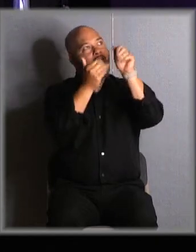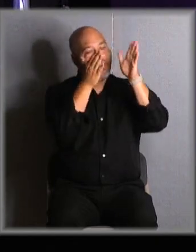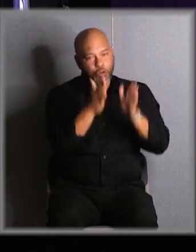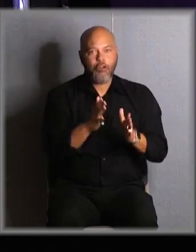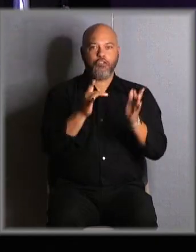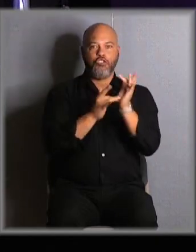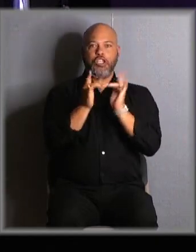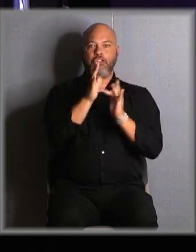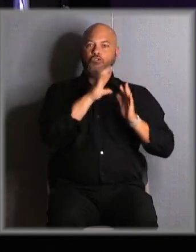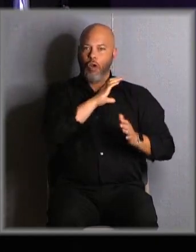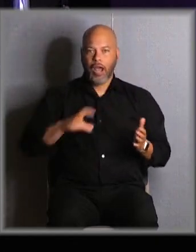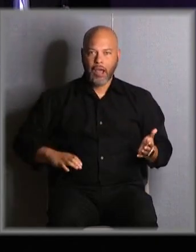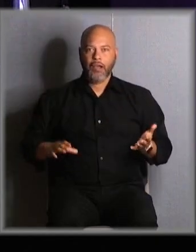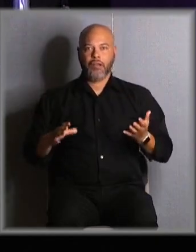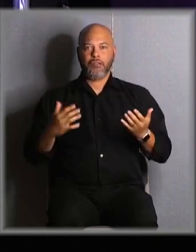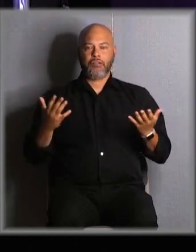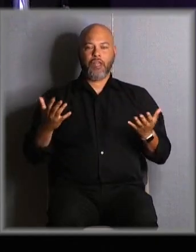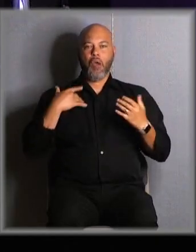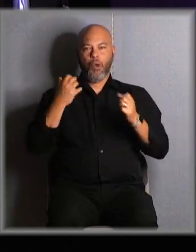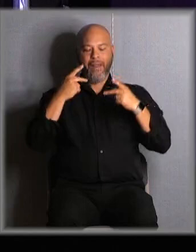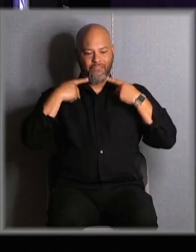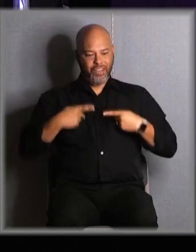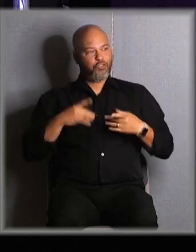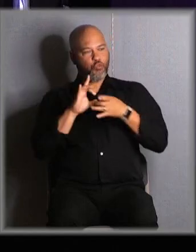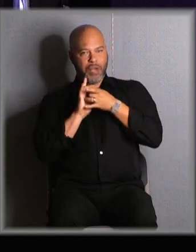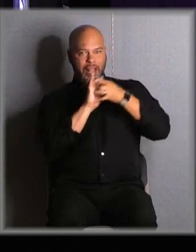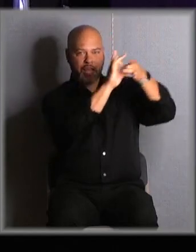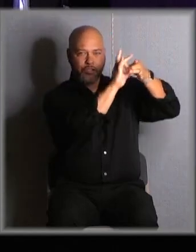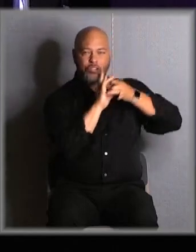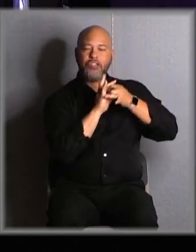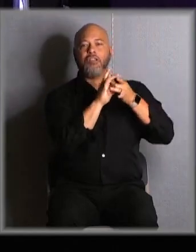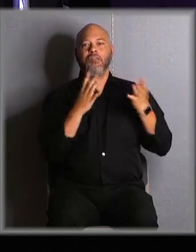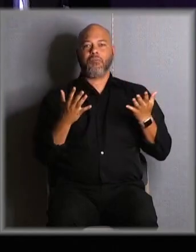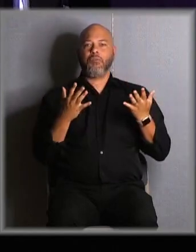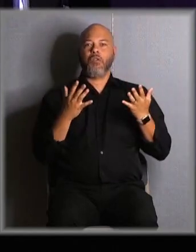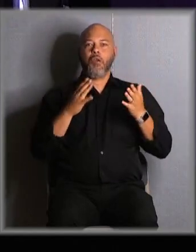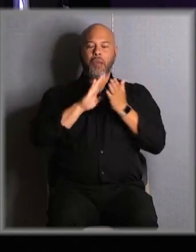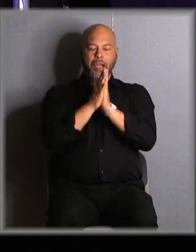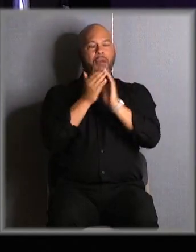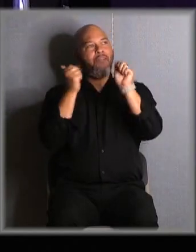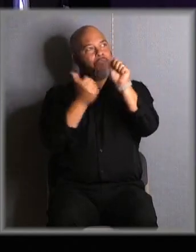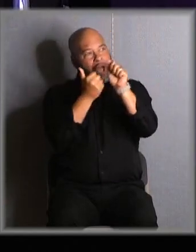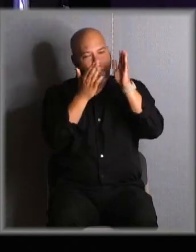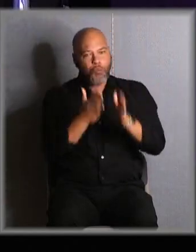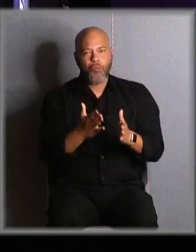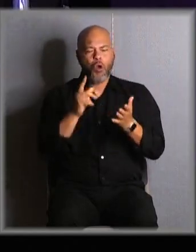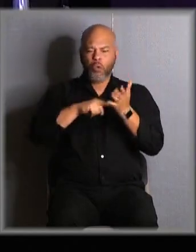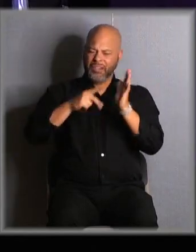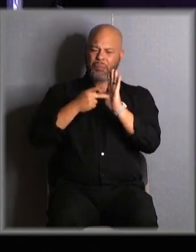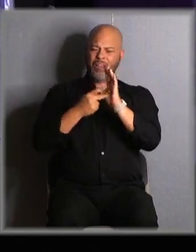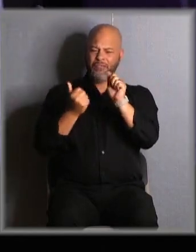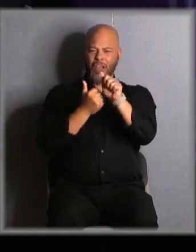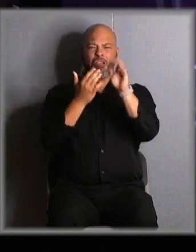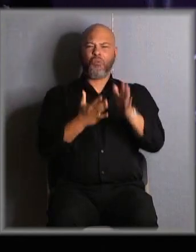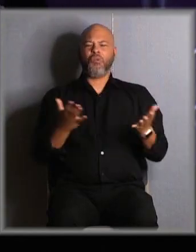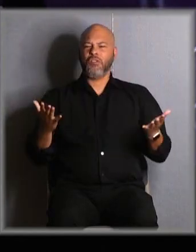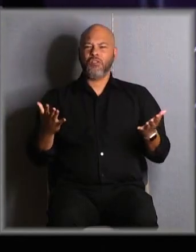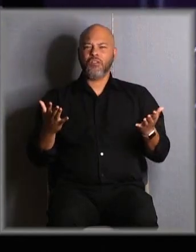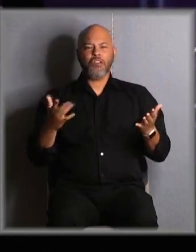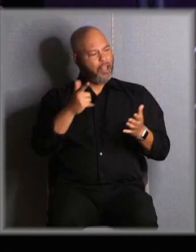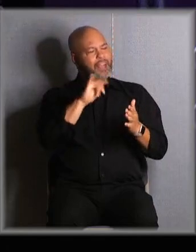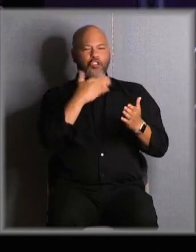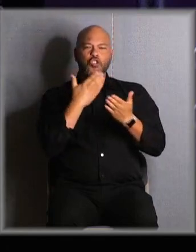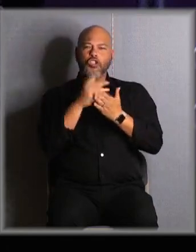make you become fishermen of men. You become a disciple. Well, what is a disciple? Think, boy, y'all asking me some